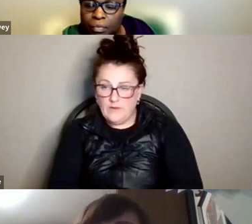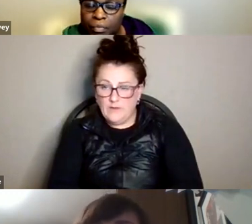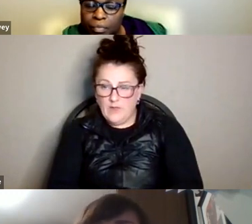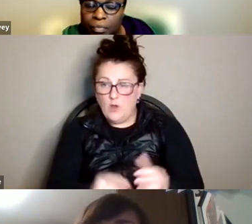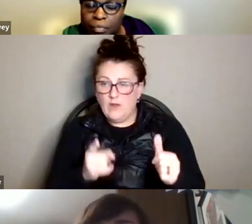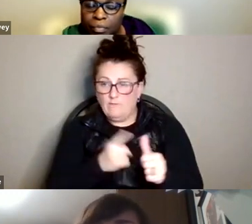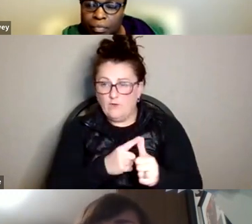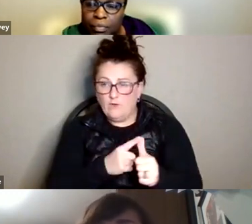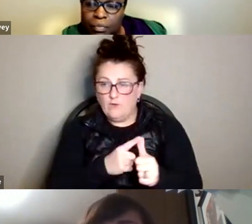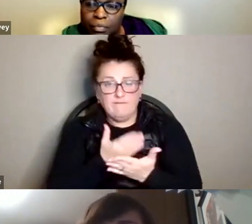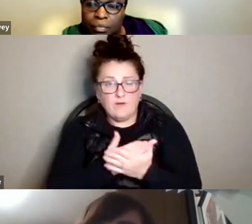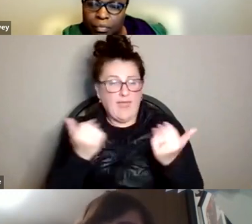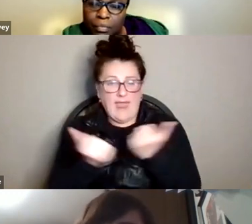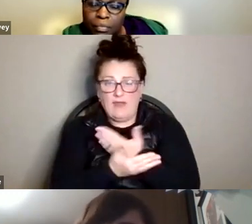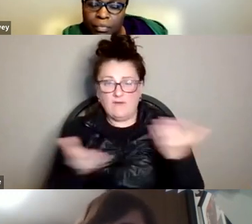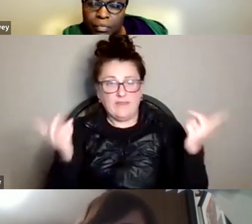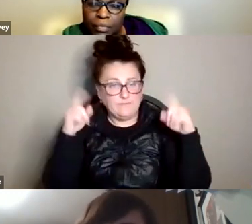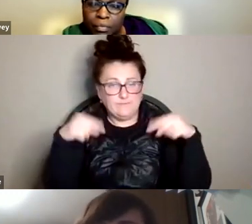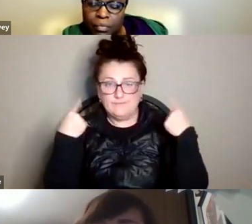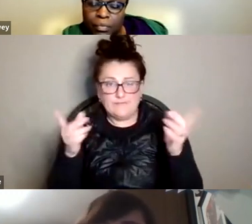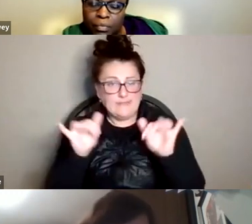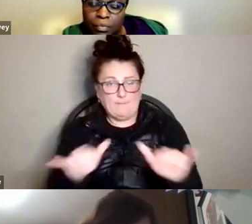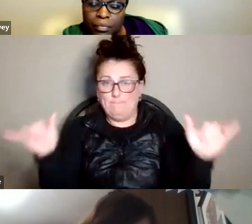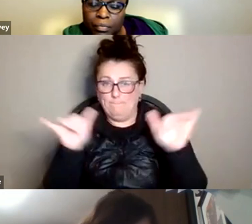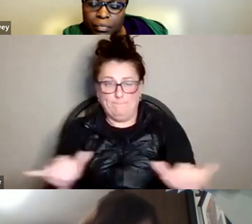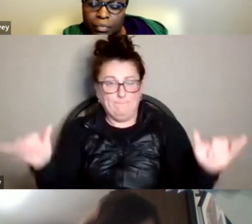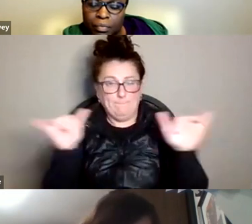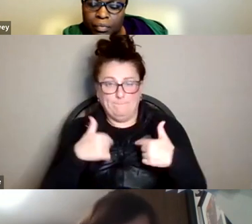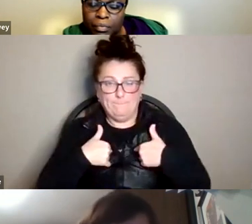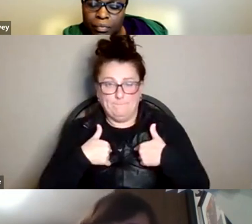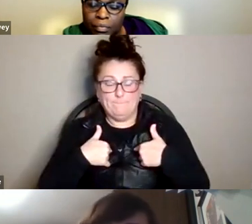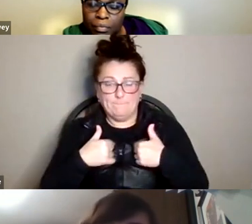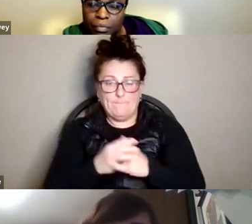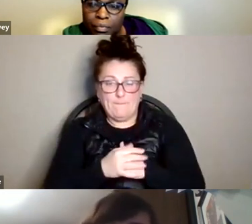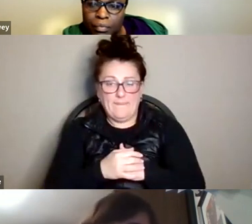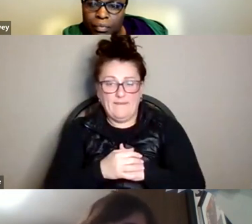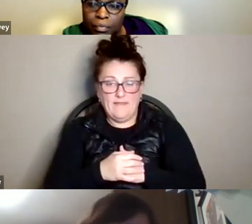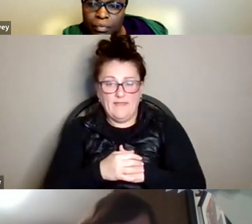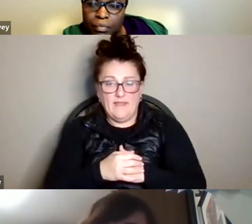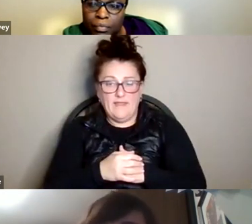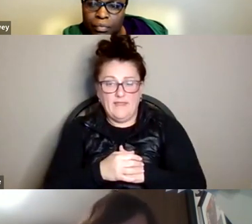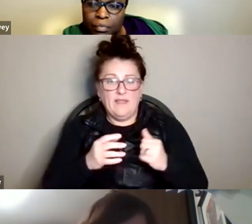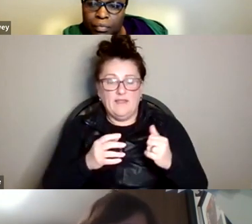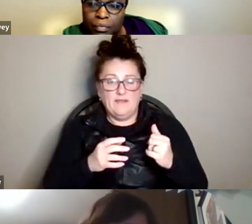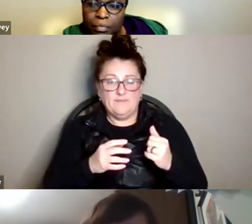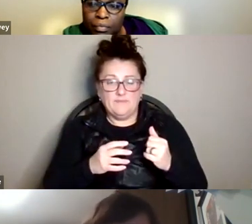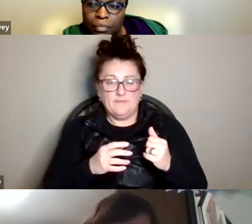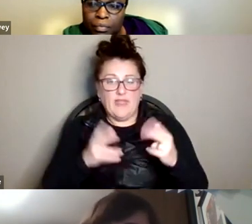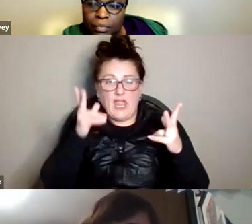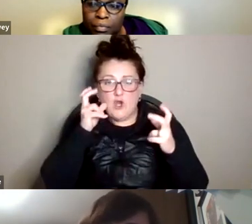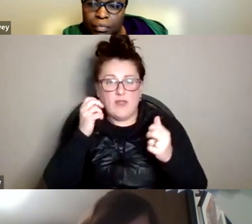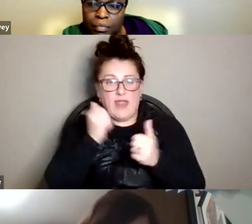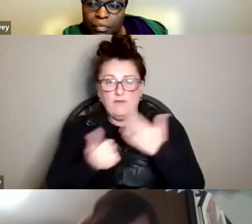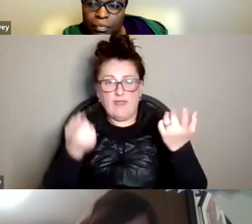affirm everything the previous speakers have said. I've really heard nothing I disagree with, and so much